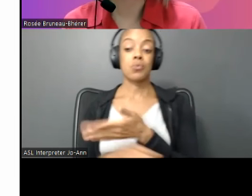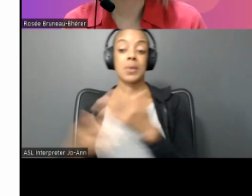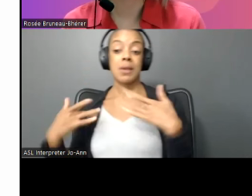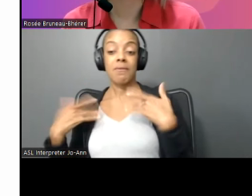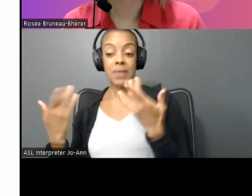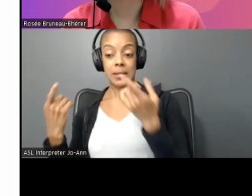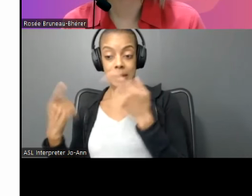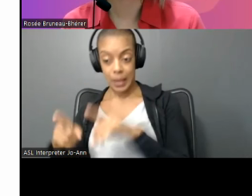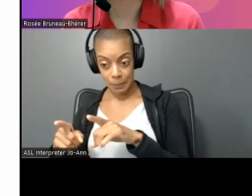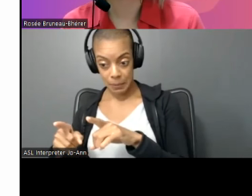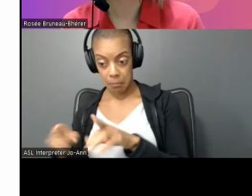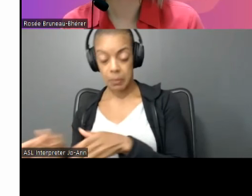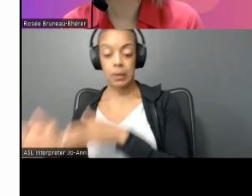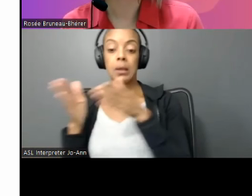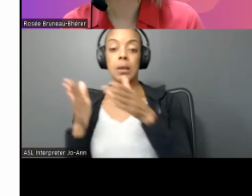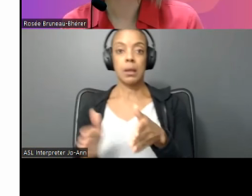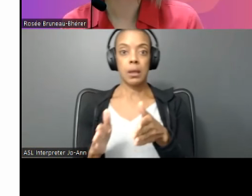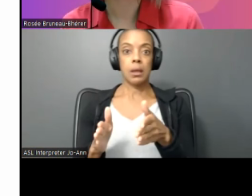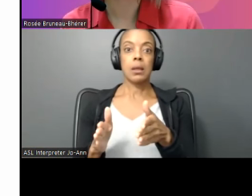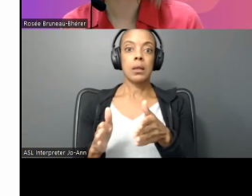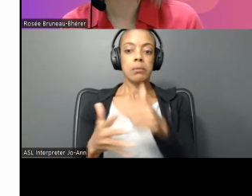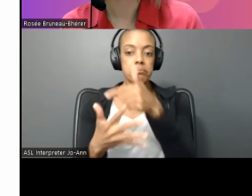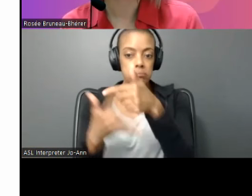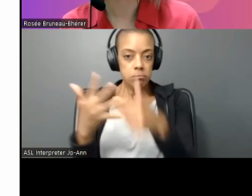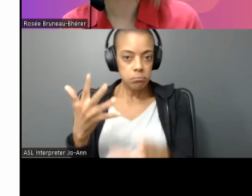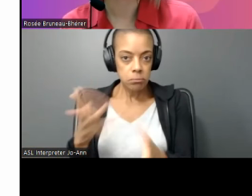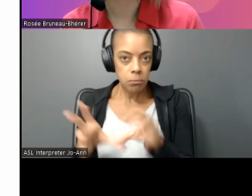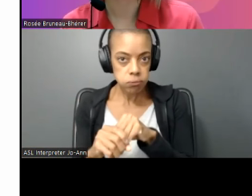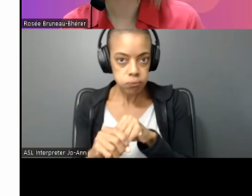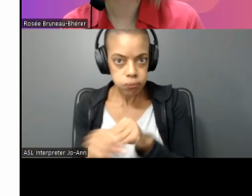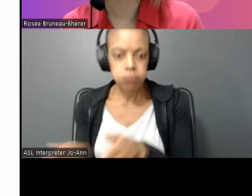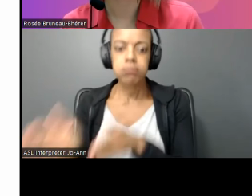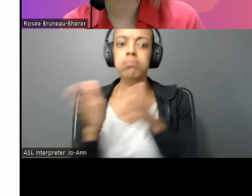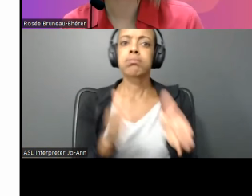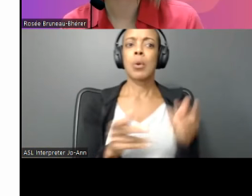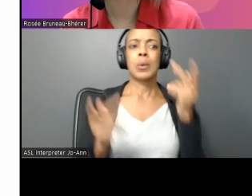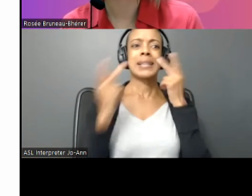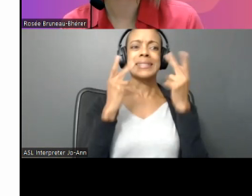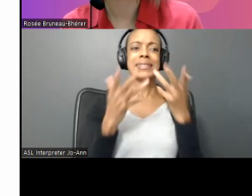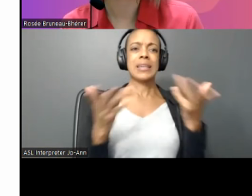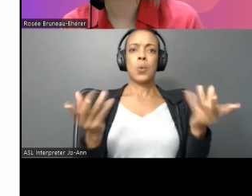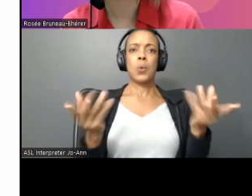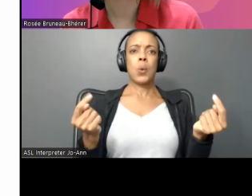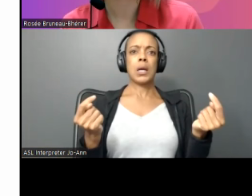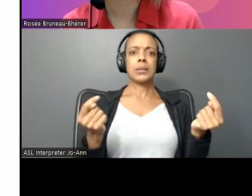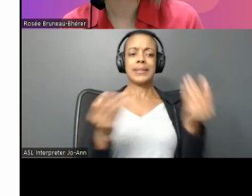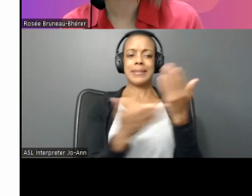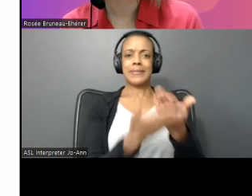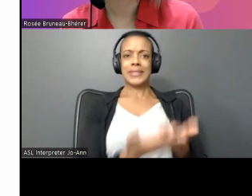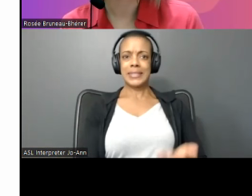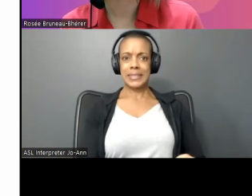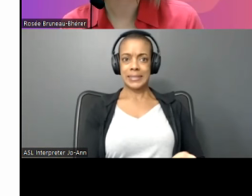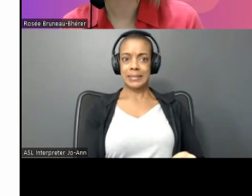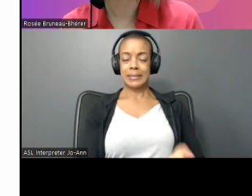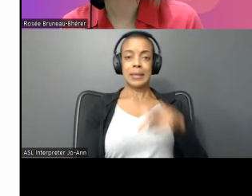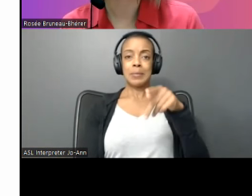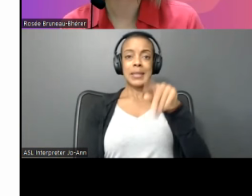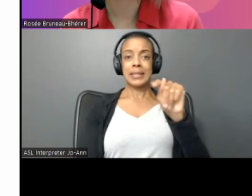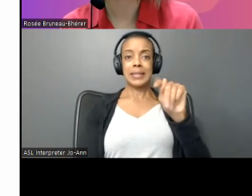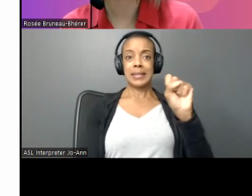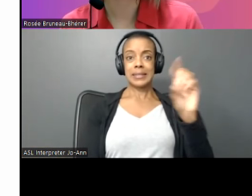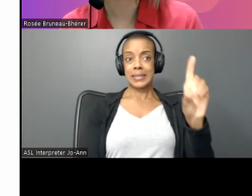the prevalence of everything. But what are we seeing? Obviously, you know, this is a disorder that we see in children